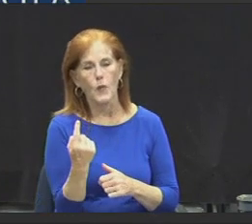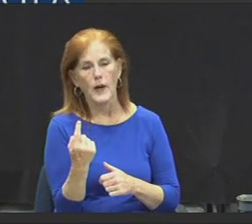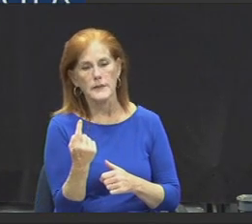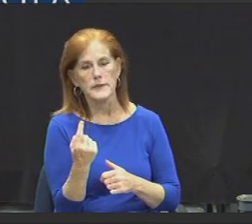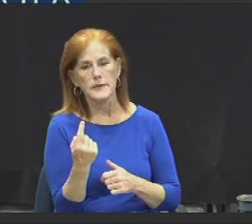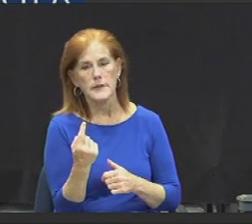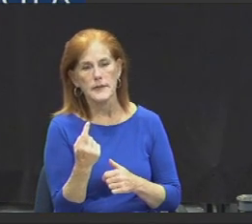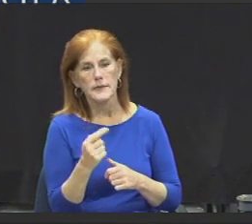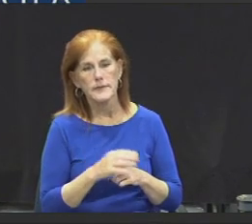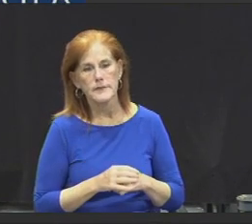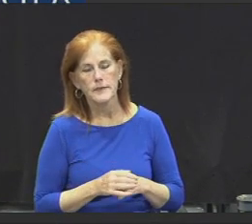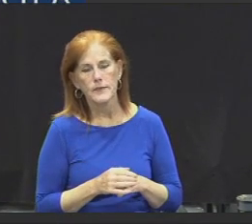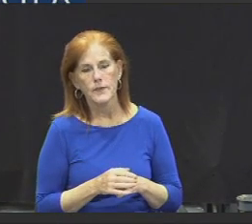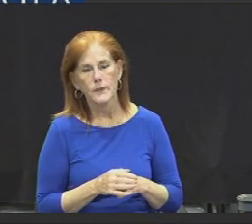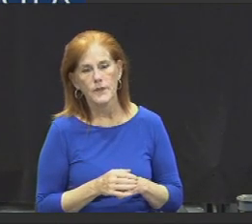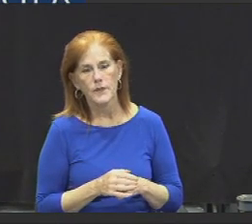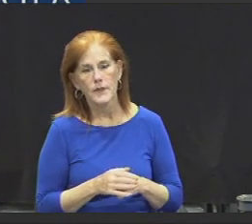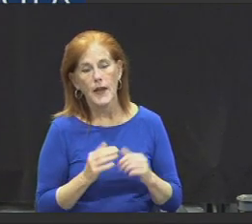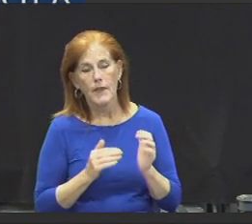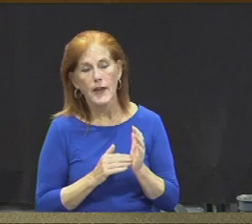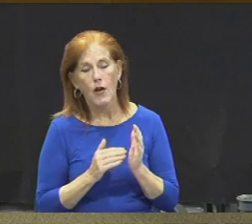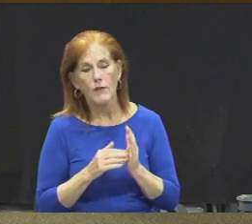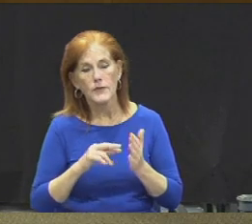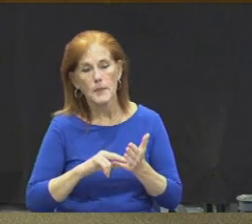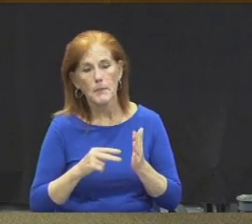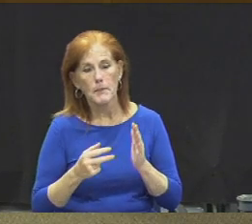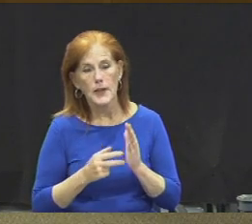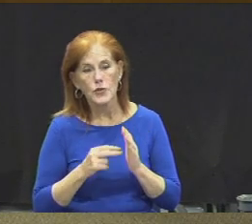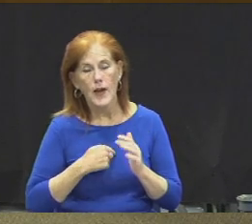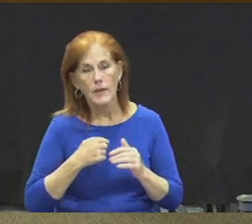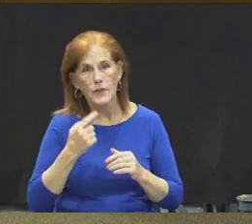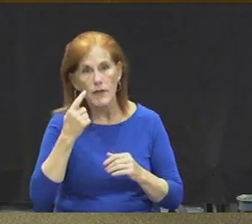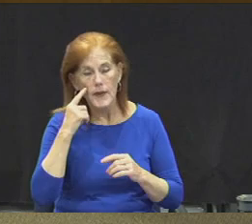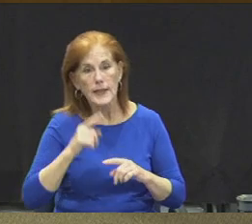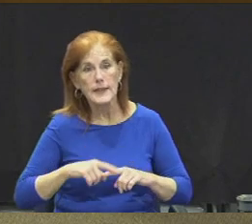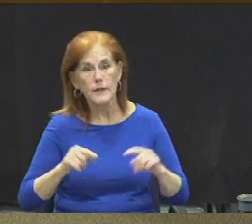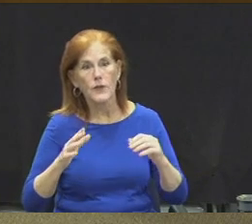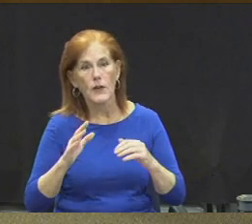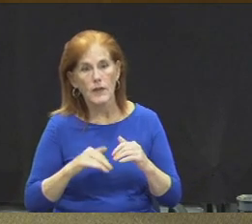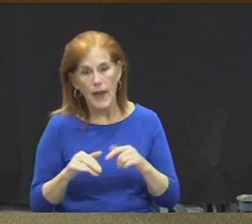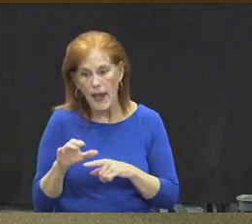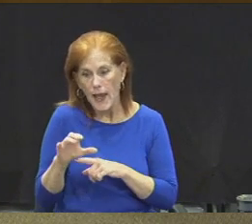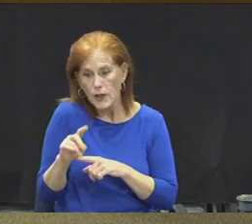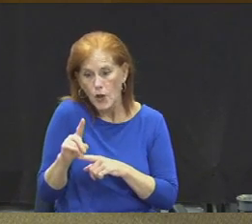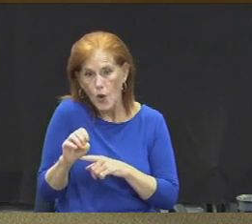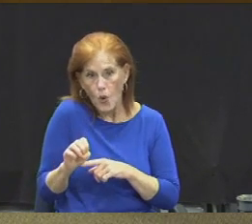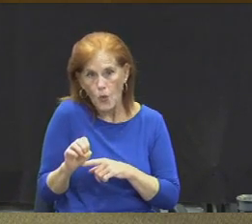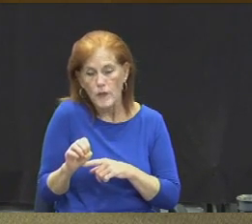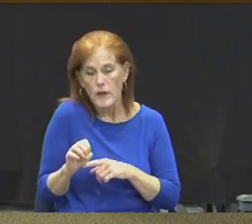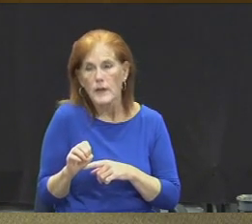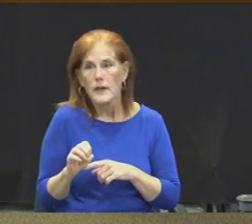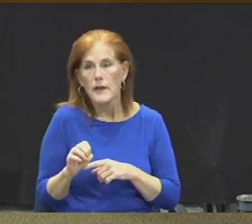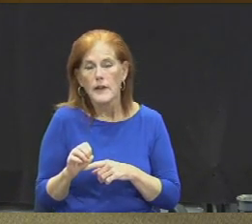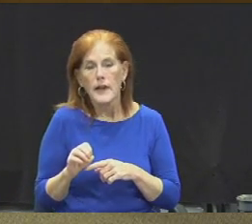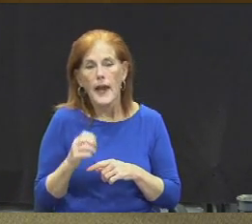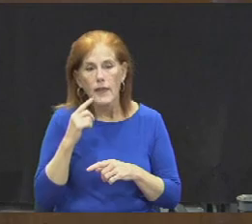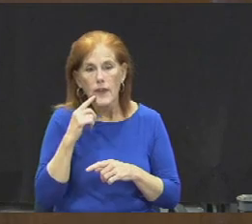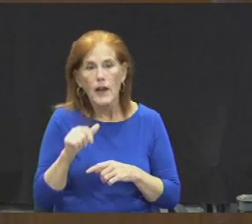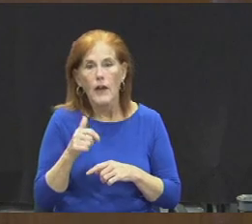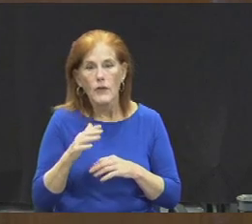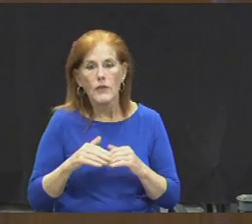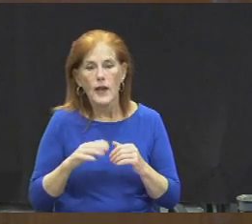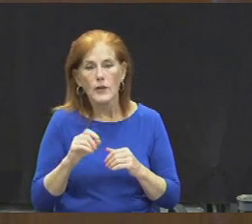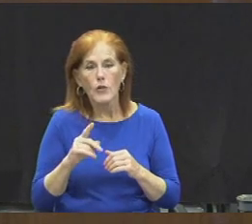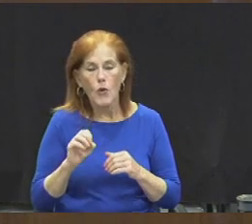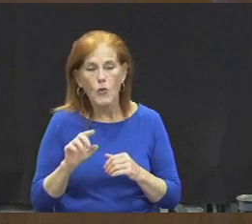Yeah. And that oftentimes means you have to think outside the box and go beyond just code. Right.